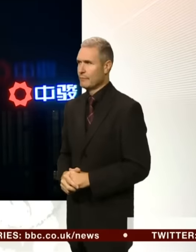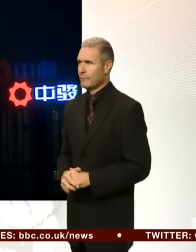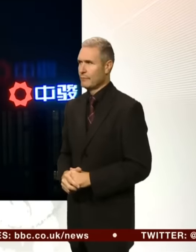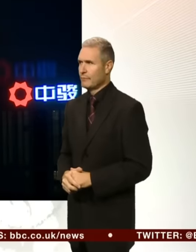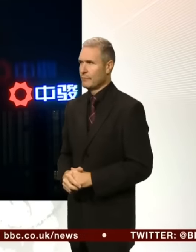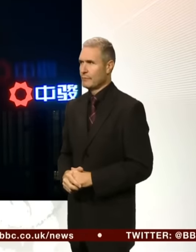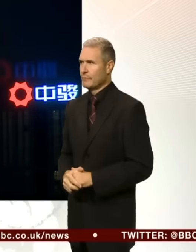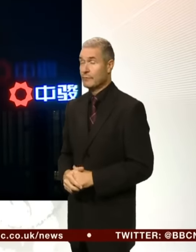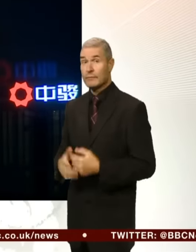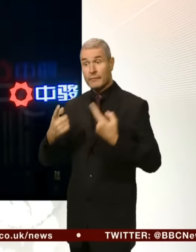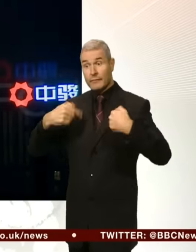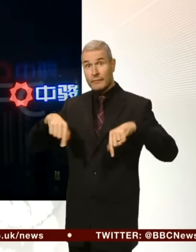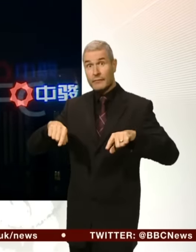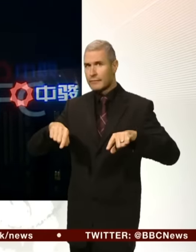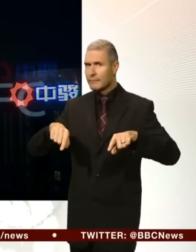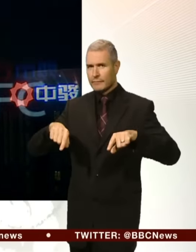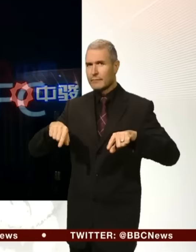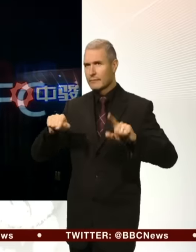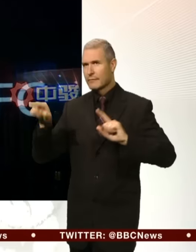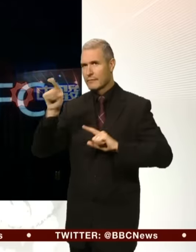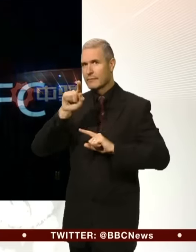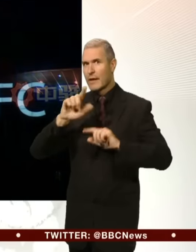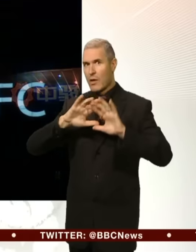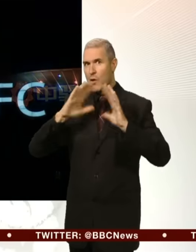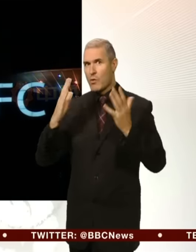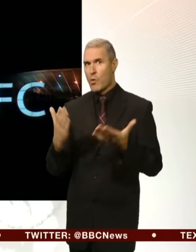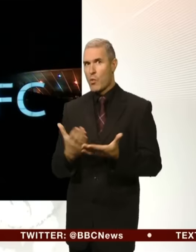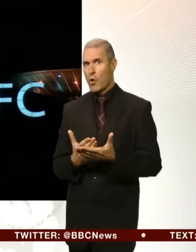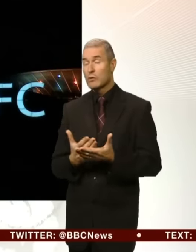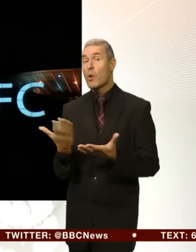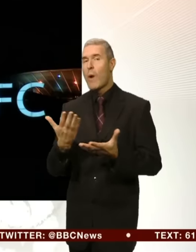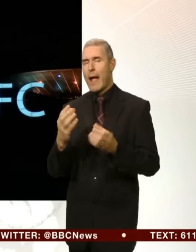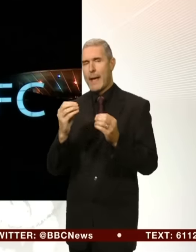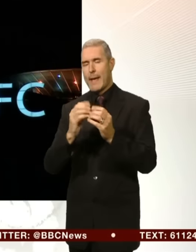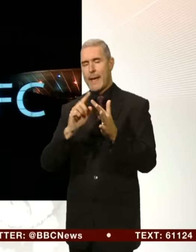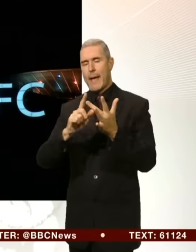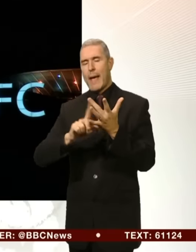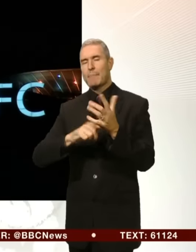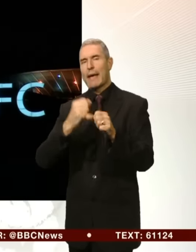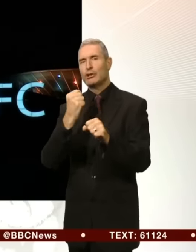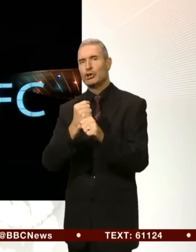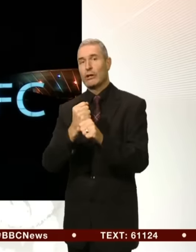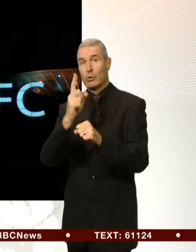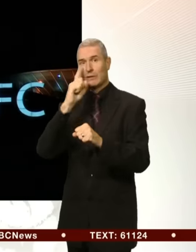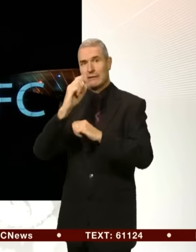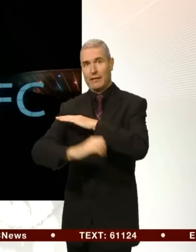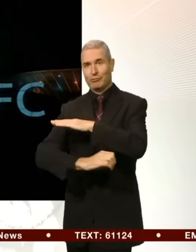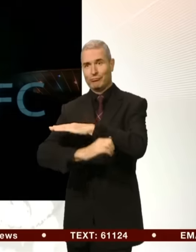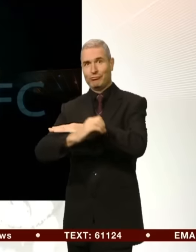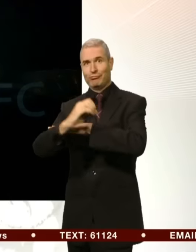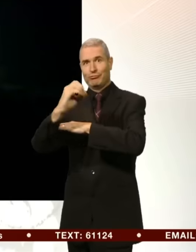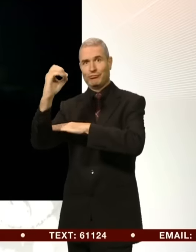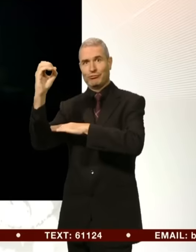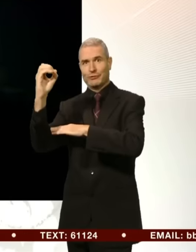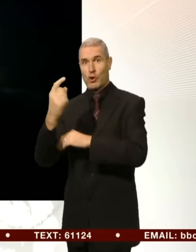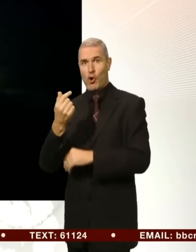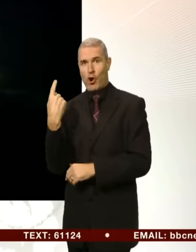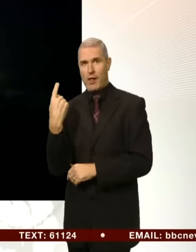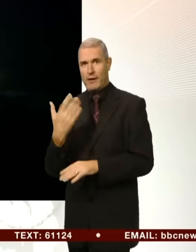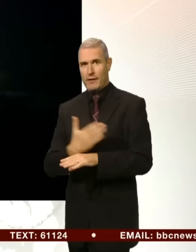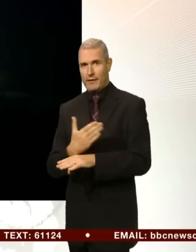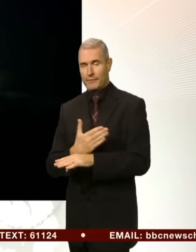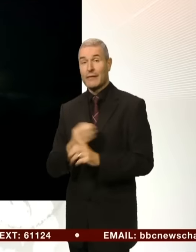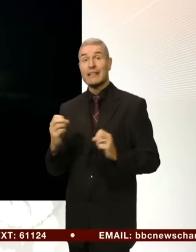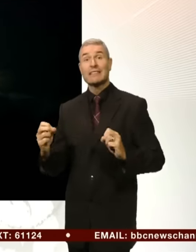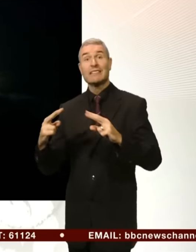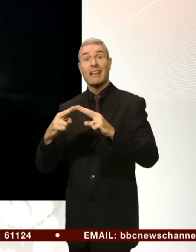And it's not just we who have been treated to this phenomenon. Amazing pictures from Beijing show the supermoon rising over the skyline there, while in